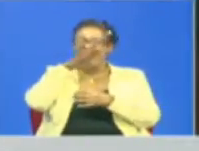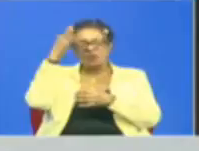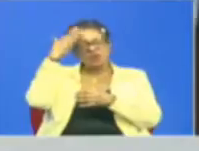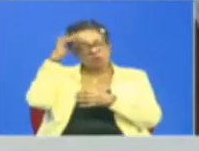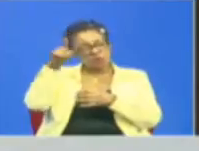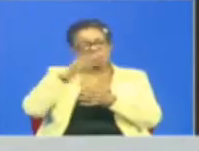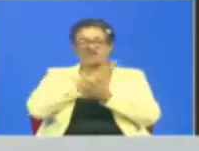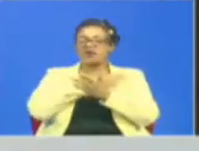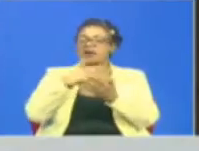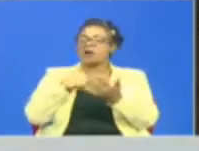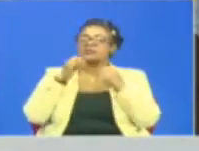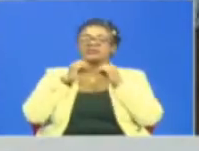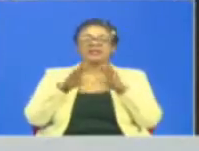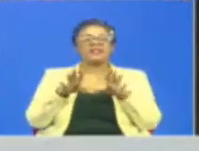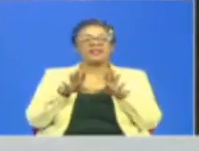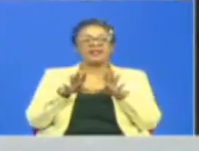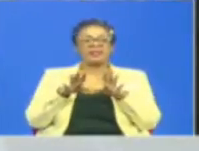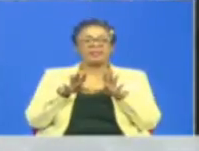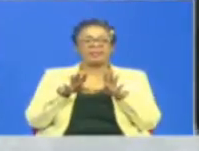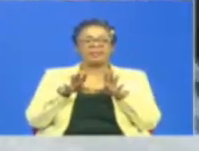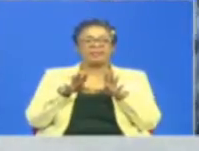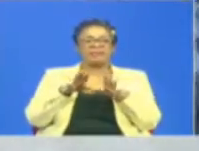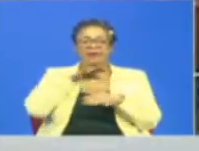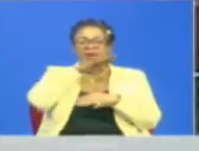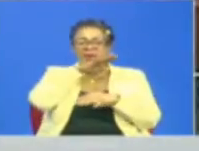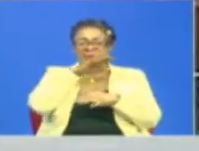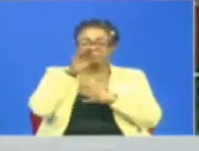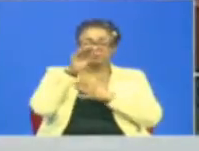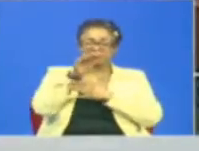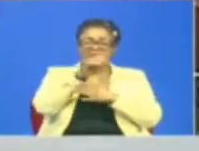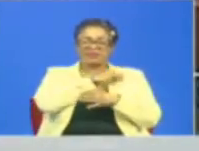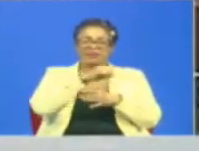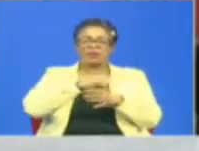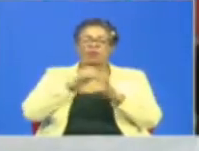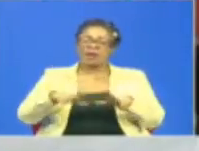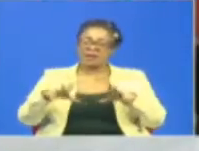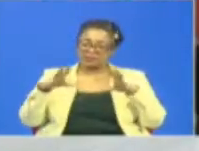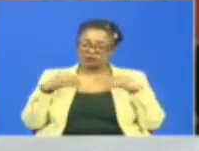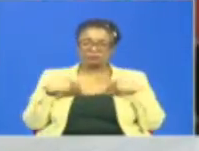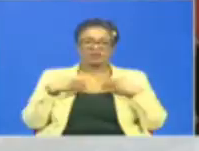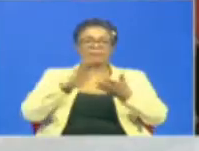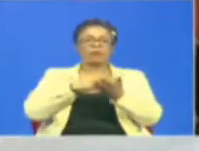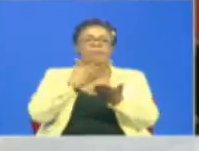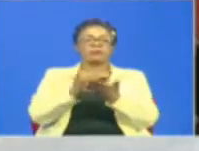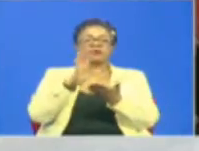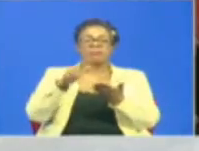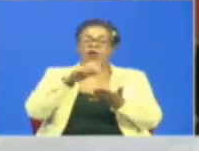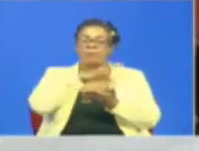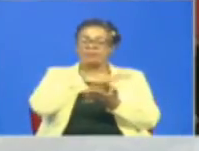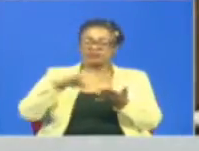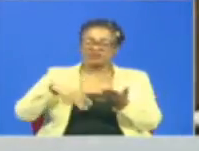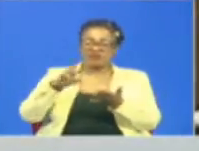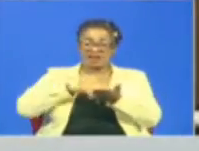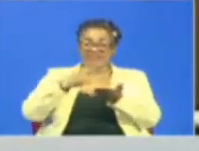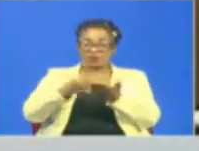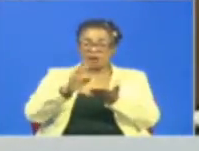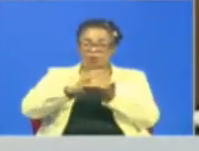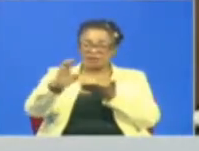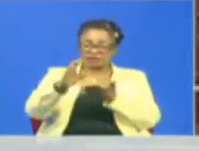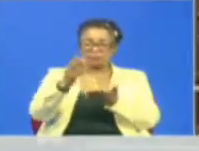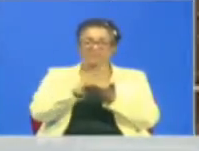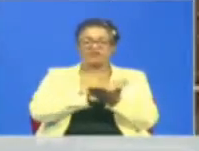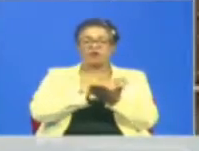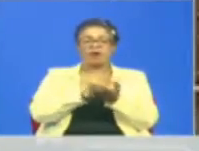yetu. Raila had last Tuesday called on the Senate to adopt the proposals by the Commission for Revenue Allocation before